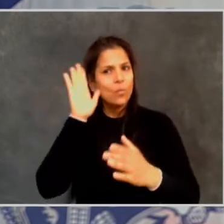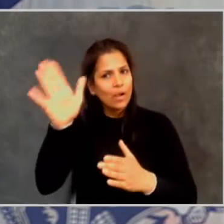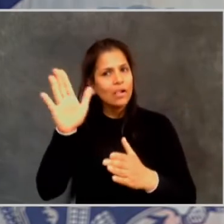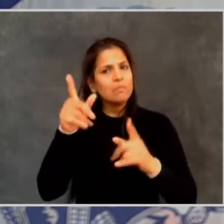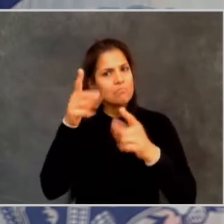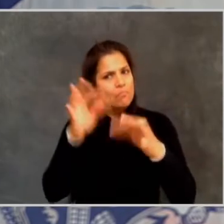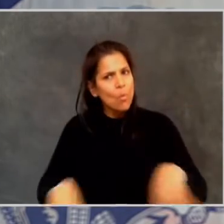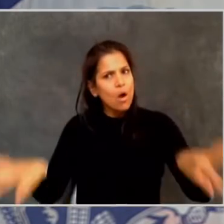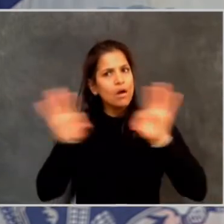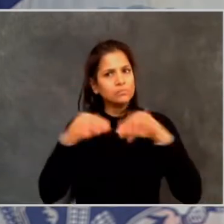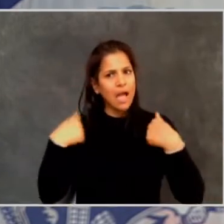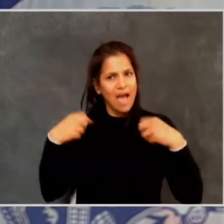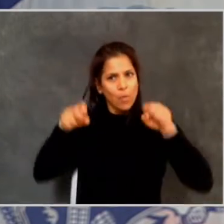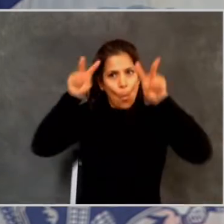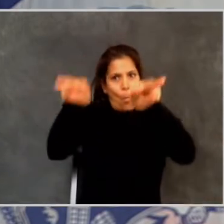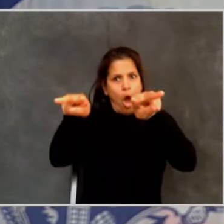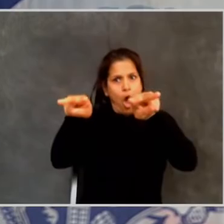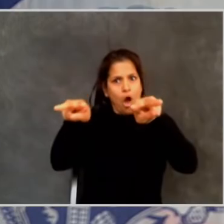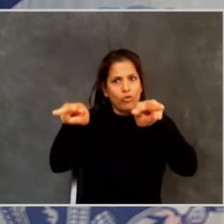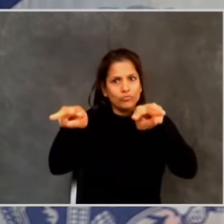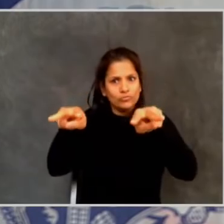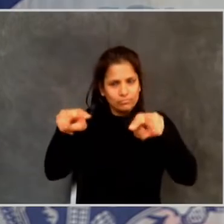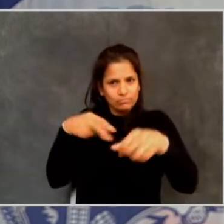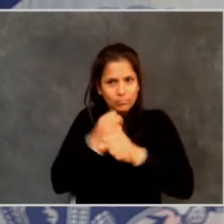Kathleen from Patch is up next. Kathleen?